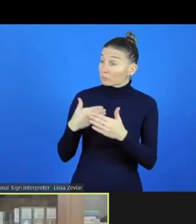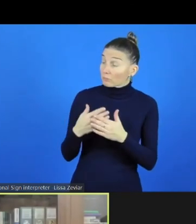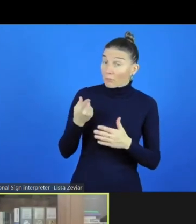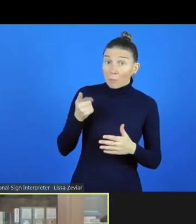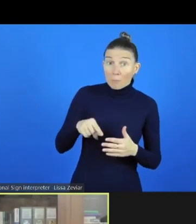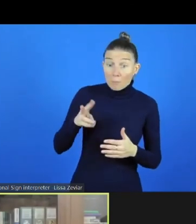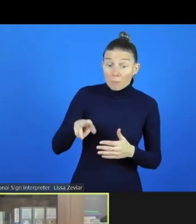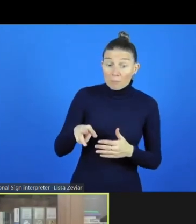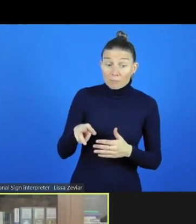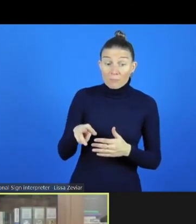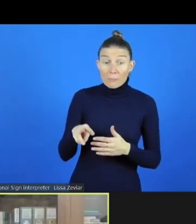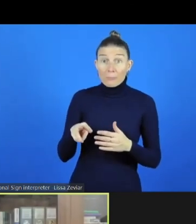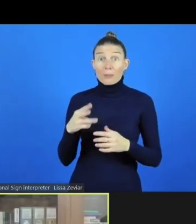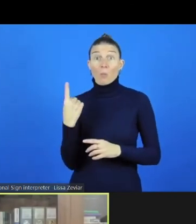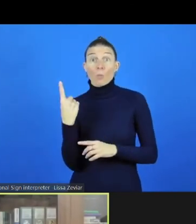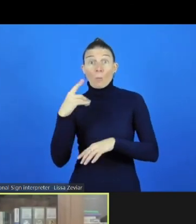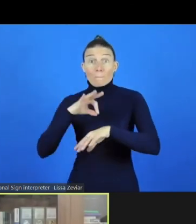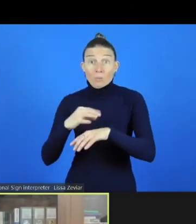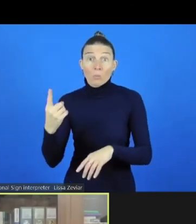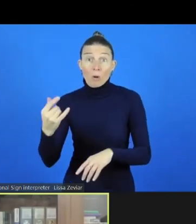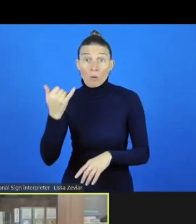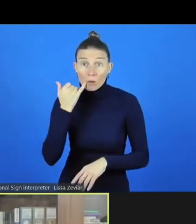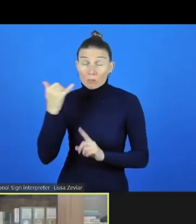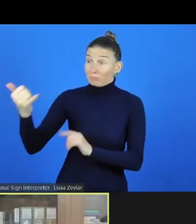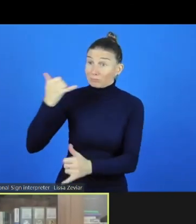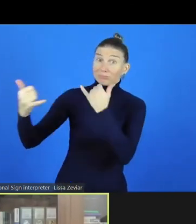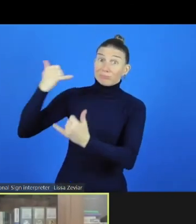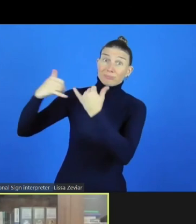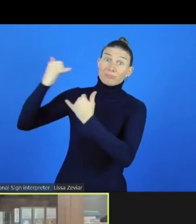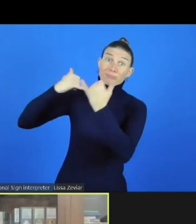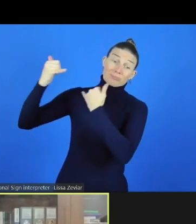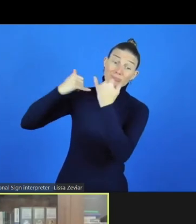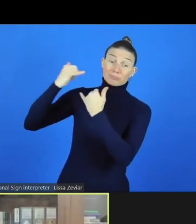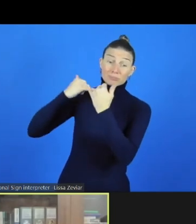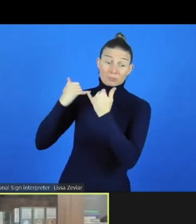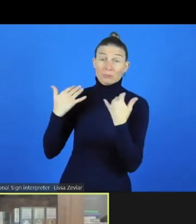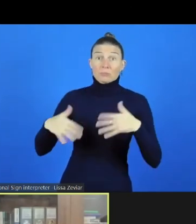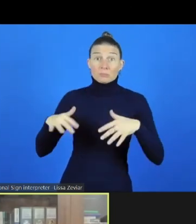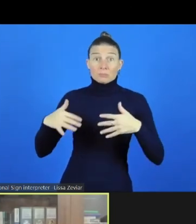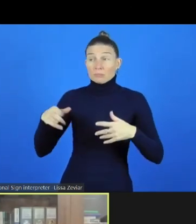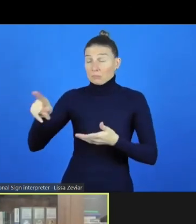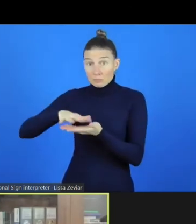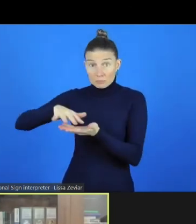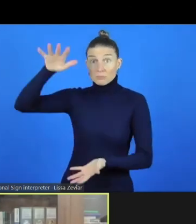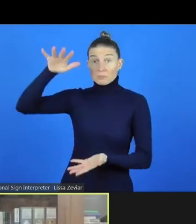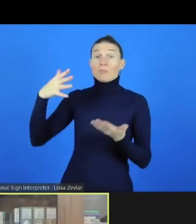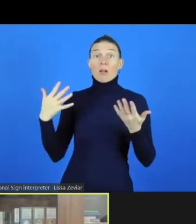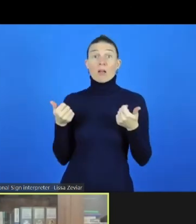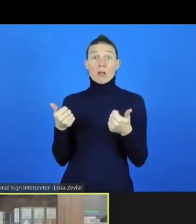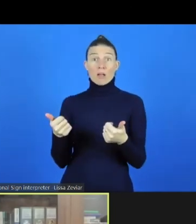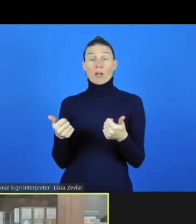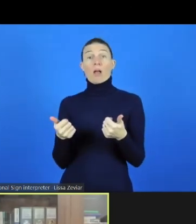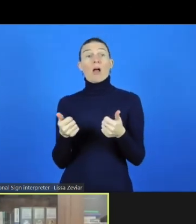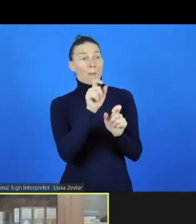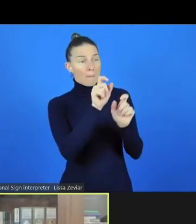a minute is what we're getting today. So the success of this program is enormous because it gives people access to be able to